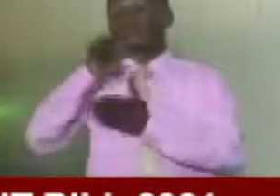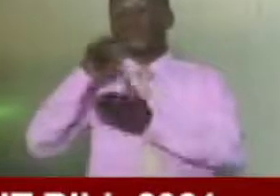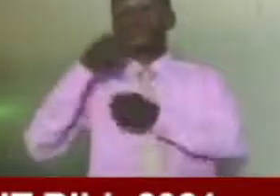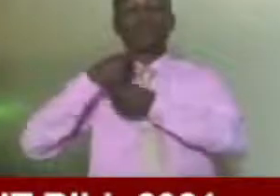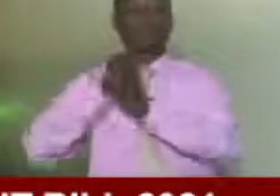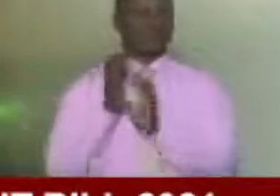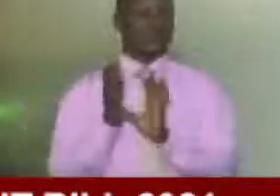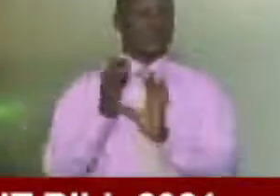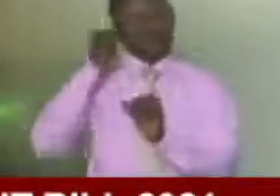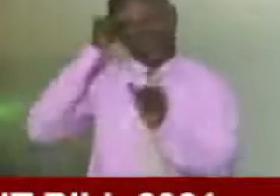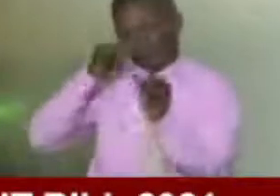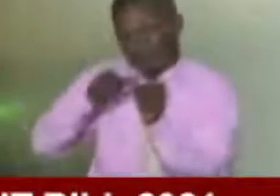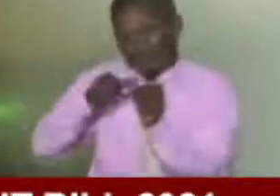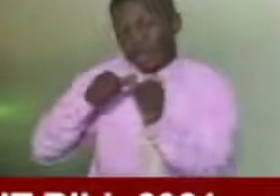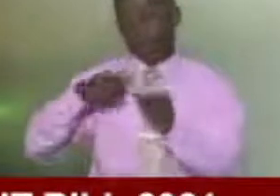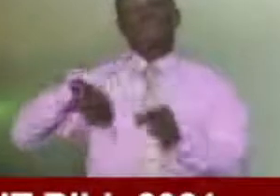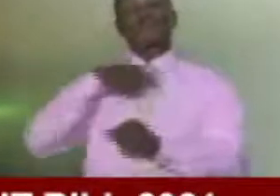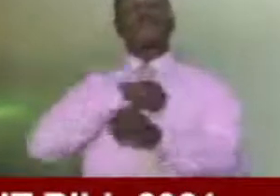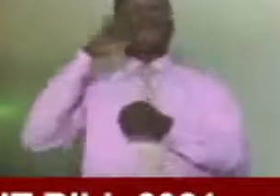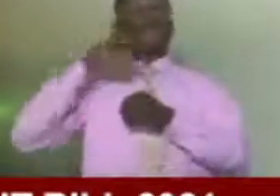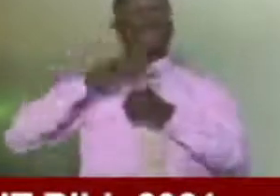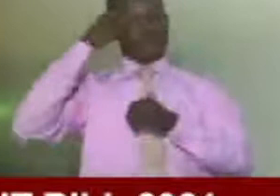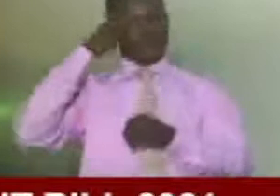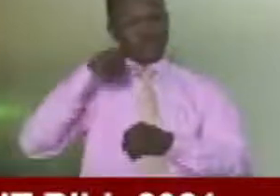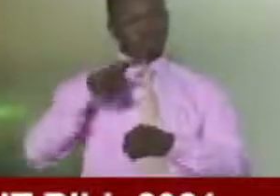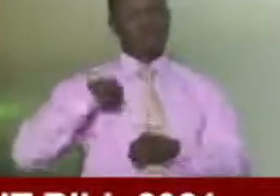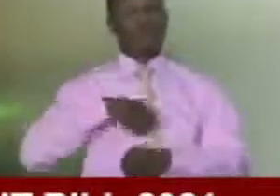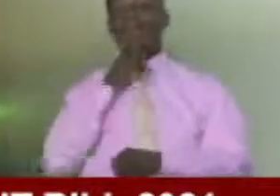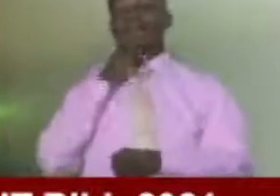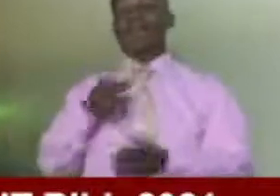Remember, we elected you, and we are asking you to do